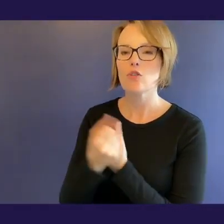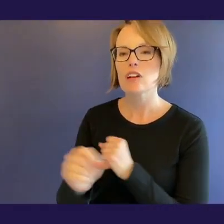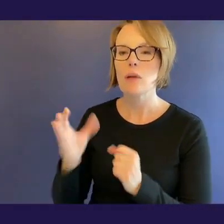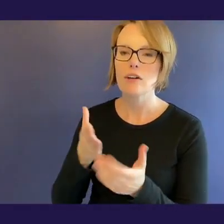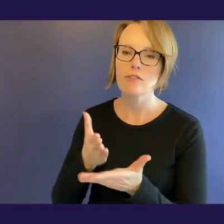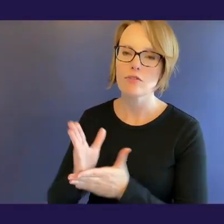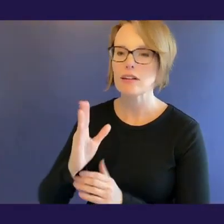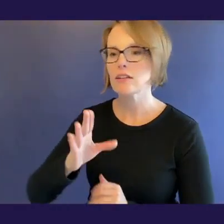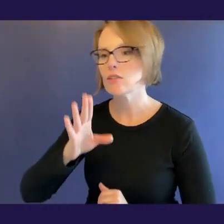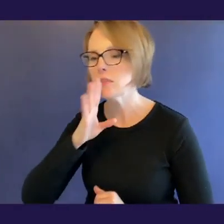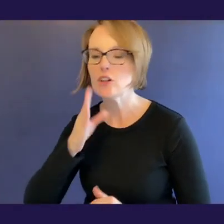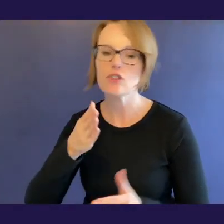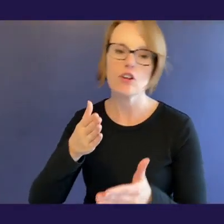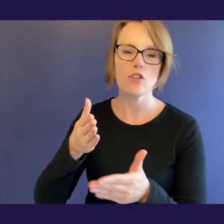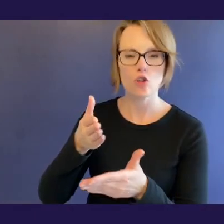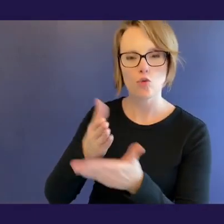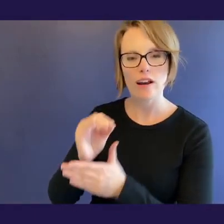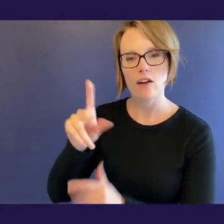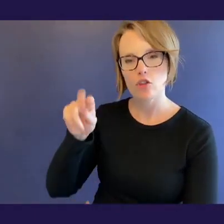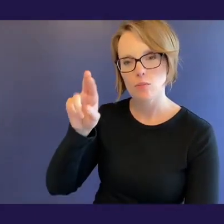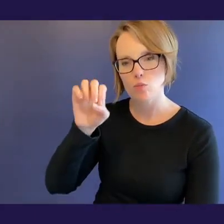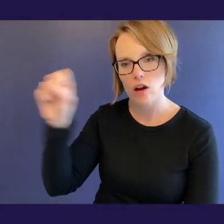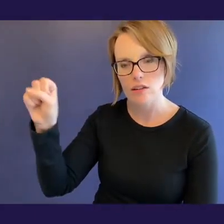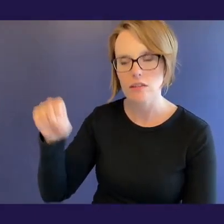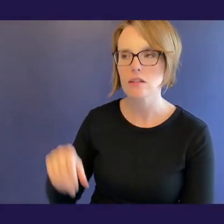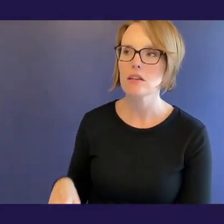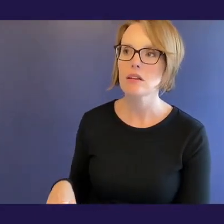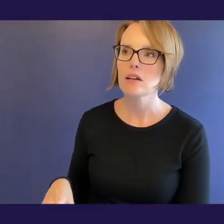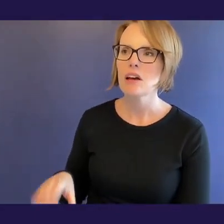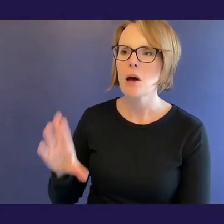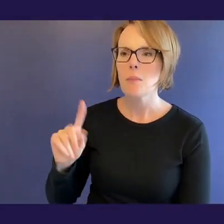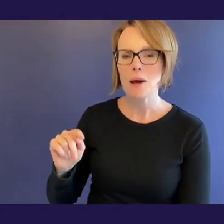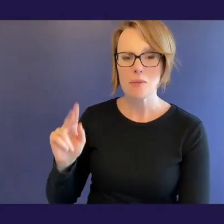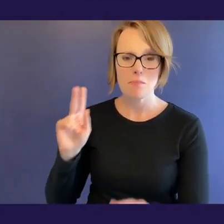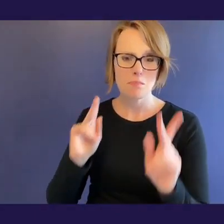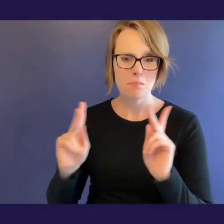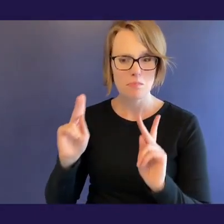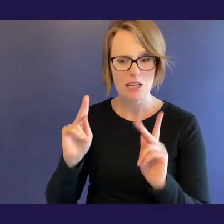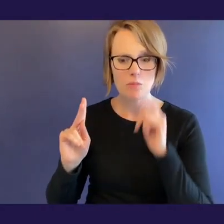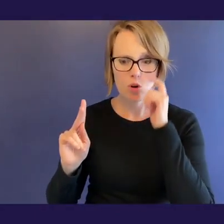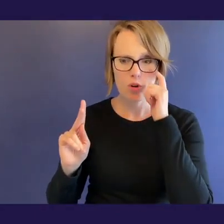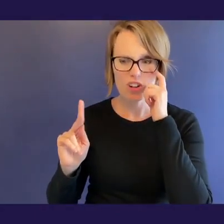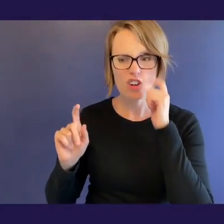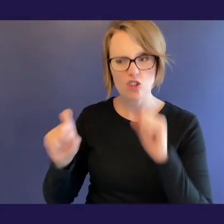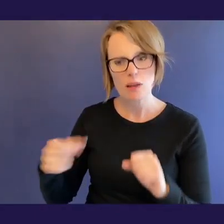a reason when they see infotainment to be hesitant. That's an intelligent decision.